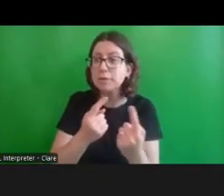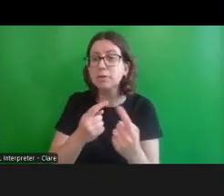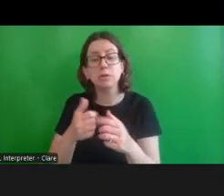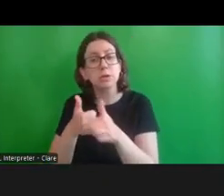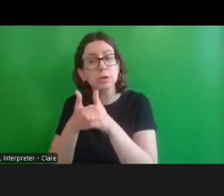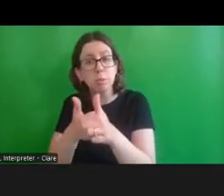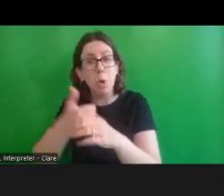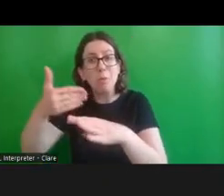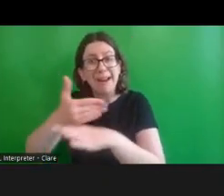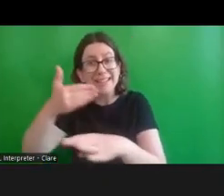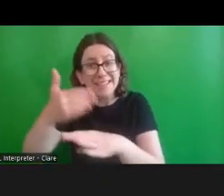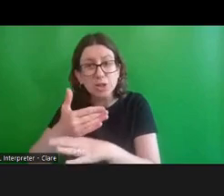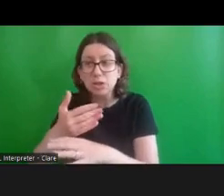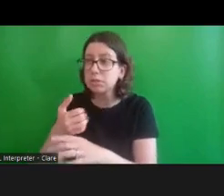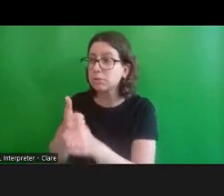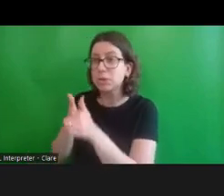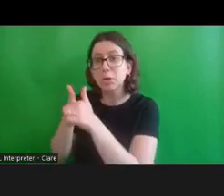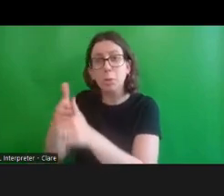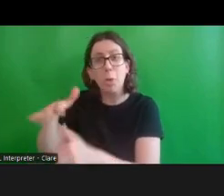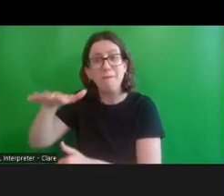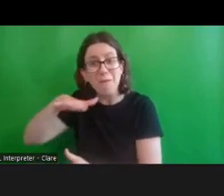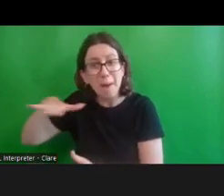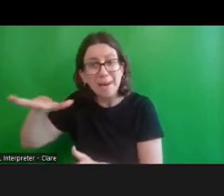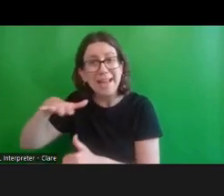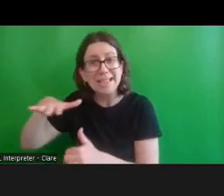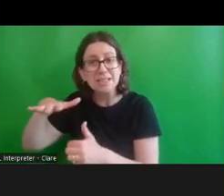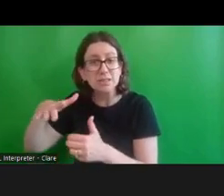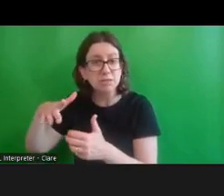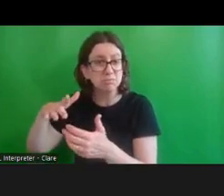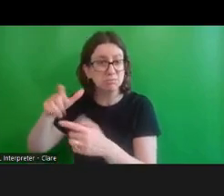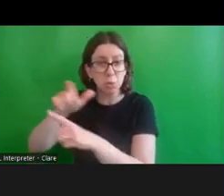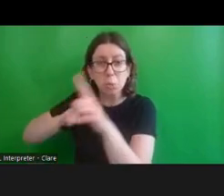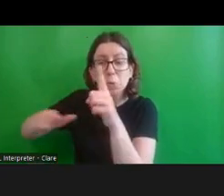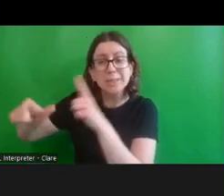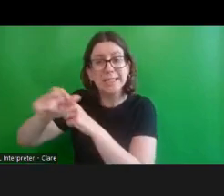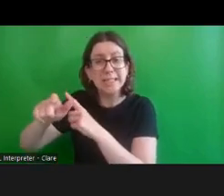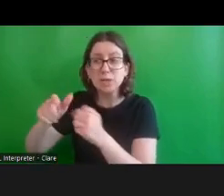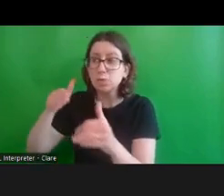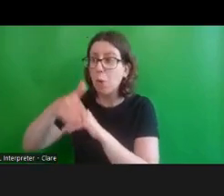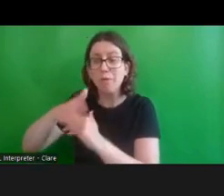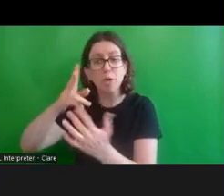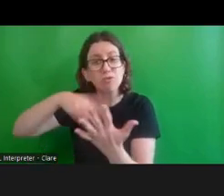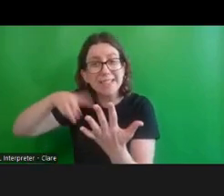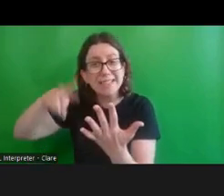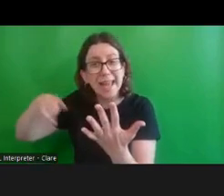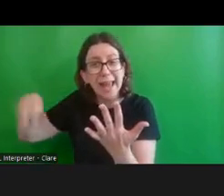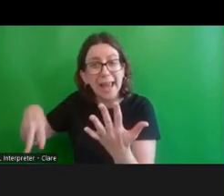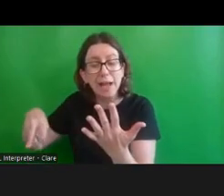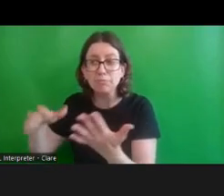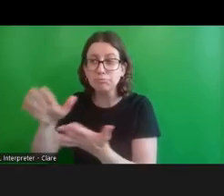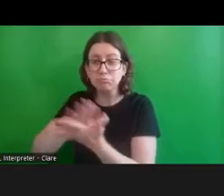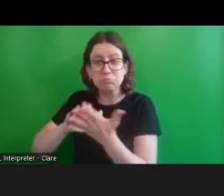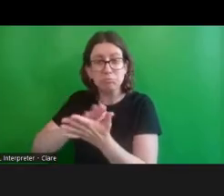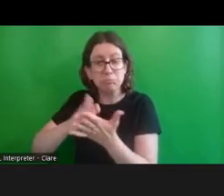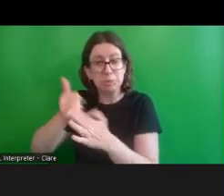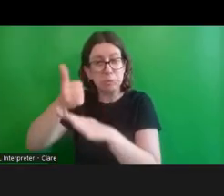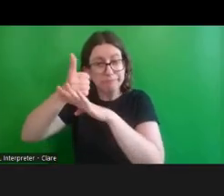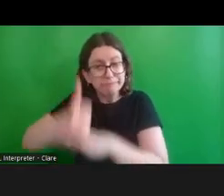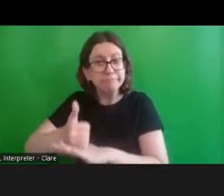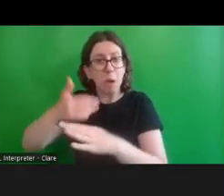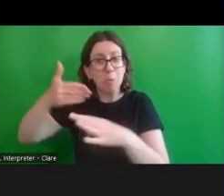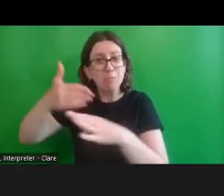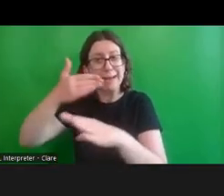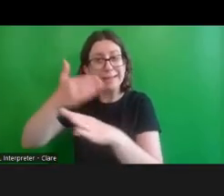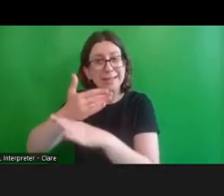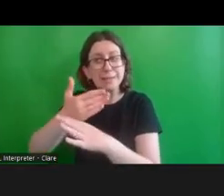families and communities around readers to change the culture and change practice on the ground in every part of the UK. And Jason will talk more about that